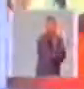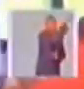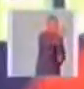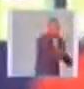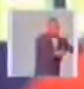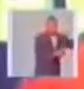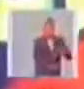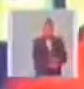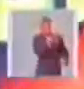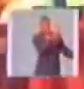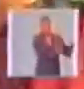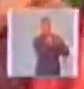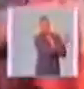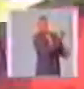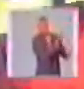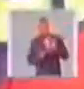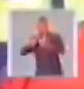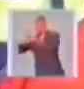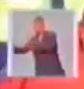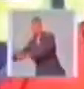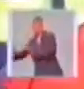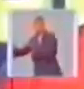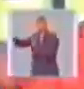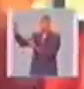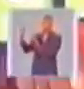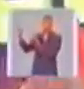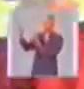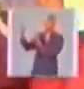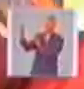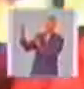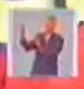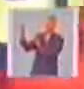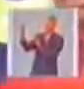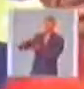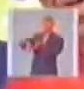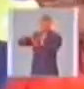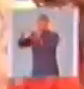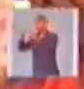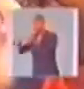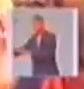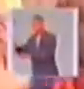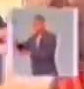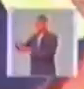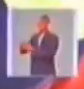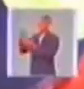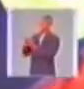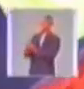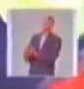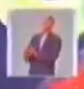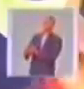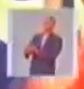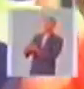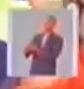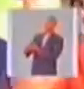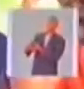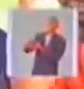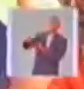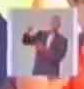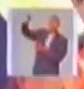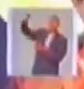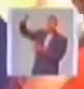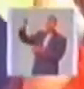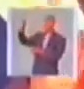chasu wa deba no. Wa kofa adeba eh. Na odeba storehouse. Pasani mami yenu tu utrim. Mipesa verse